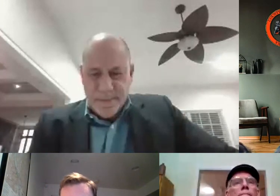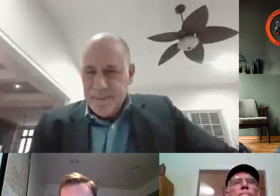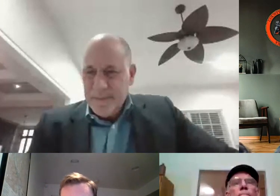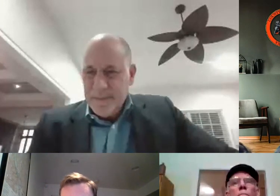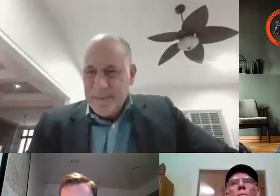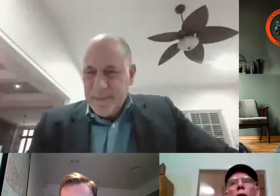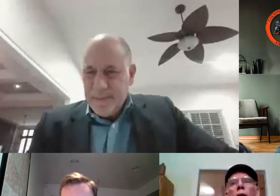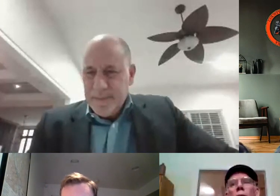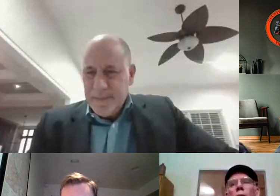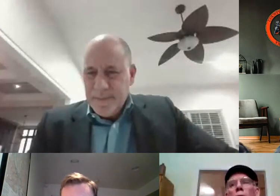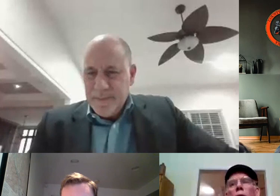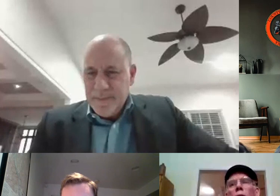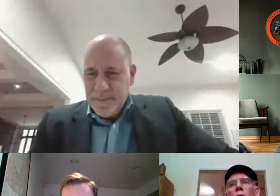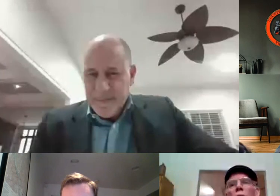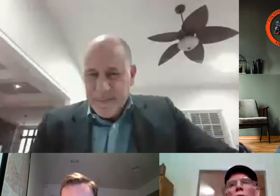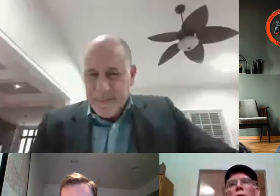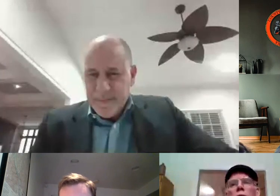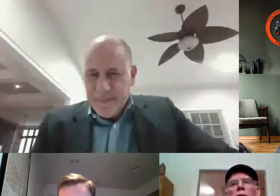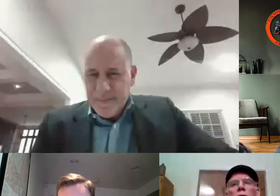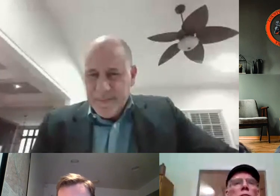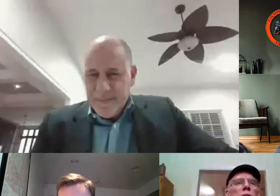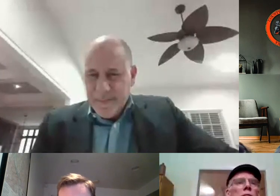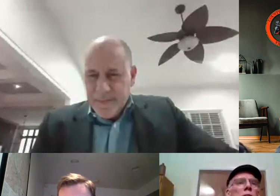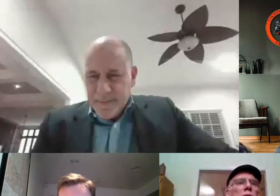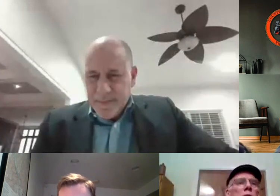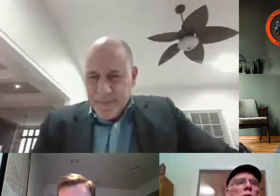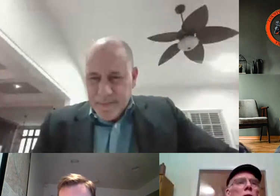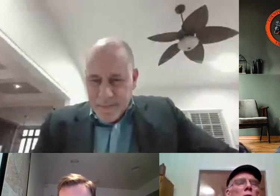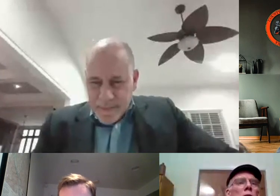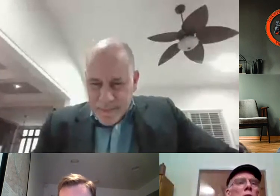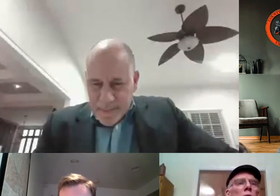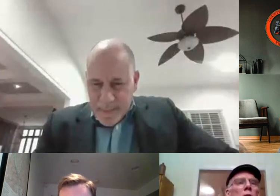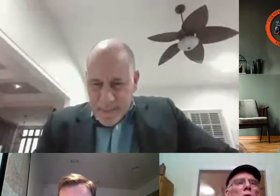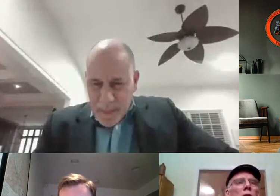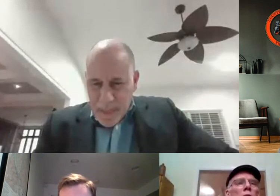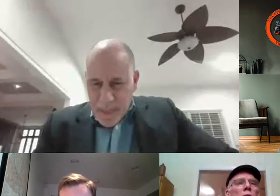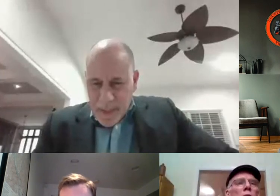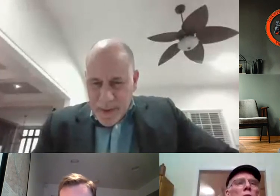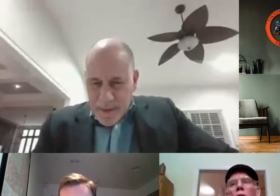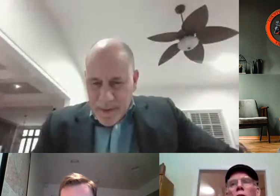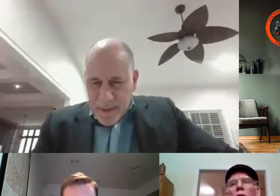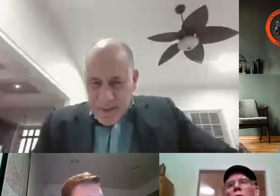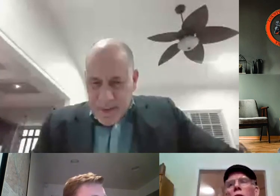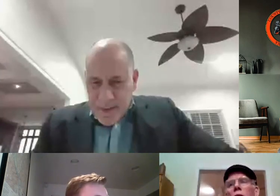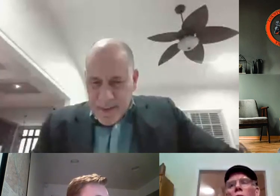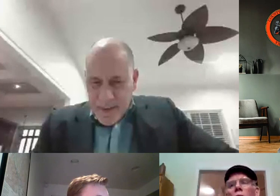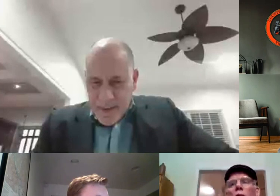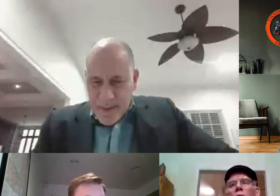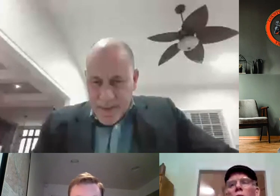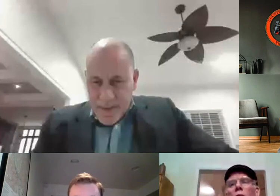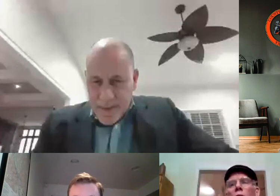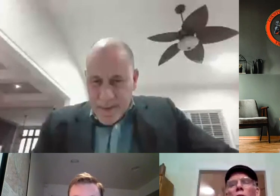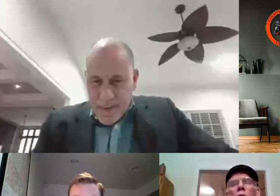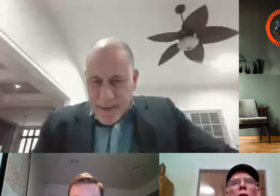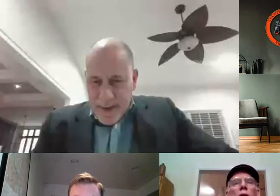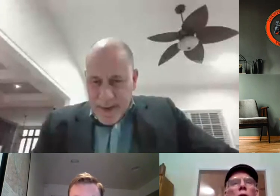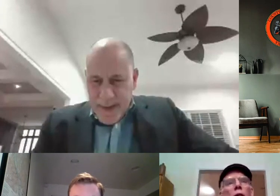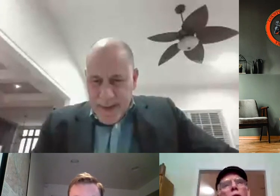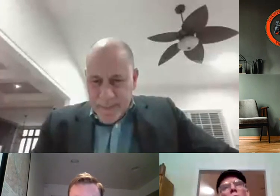if Jen isn't prepared to share, I can open. She shared it with me just so you'll have multiple backups. So. You do